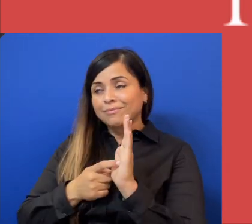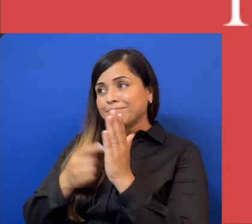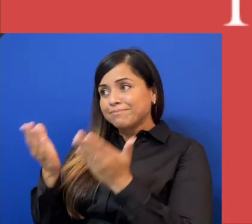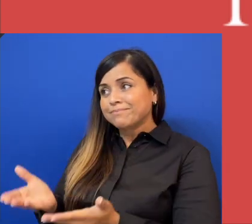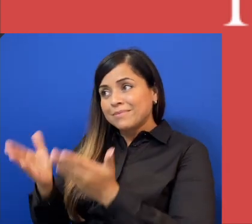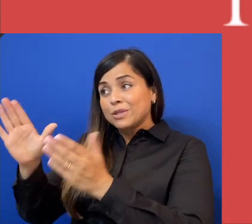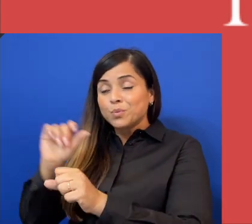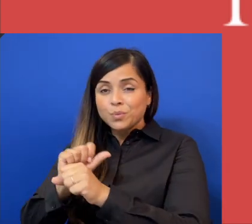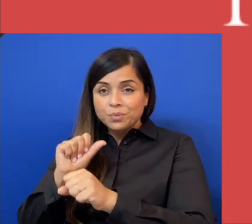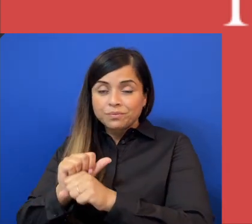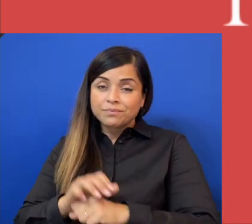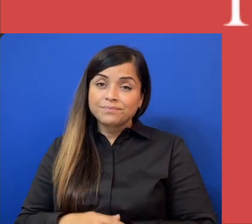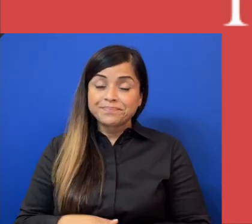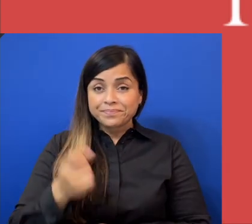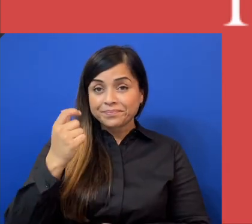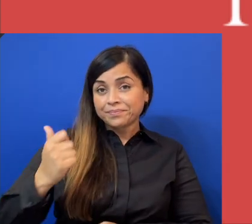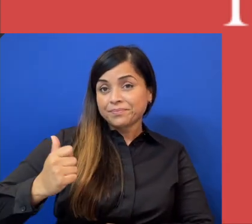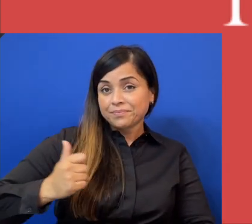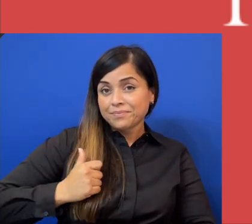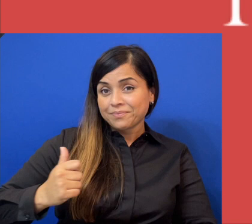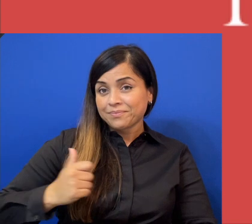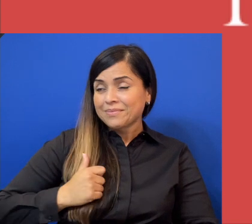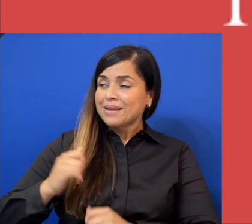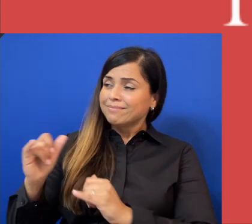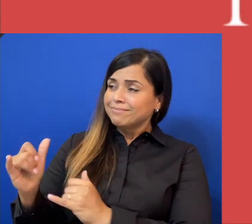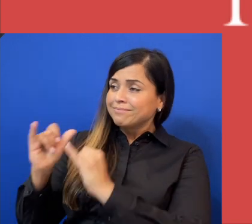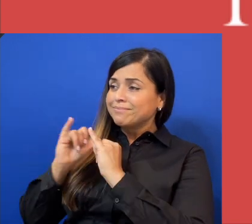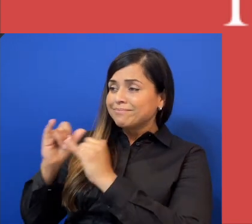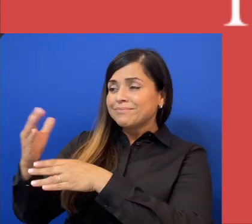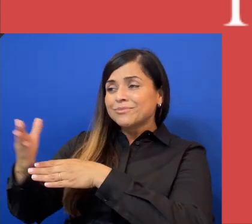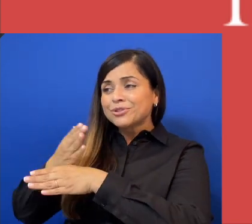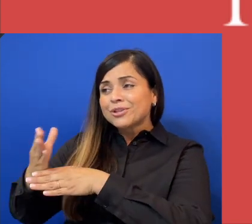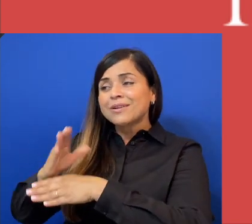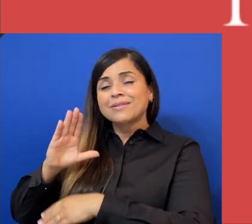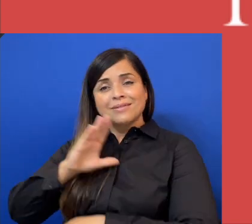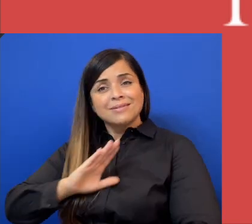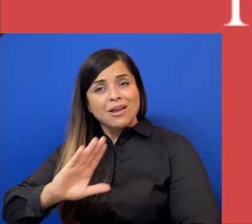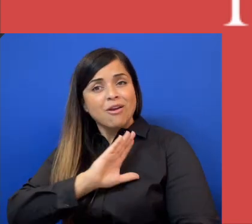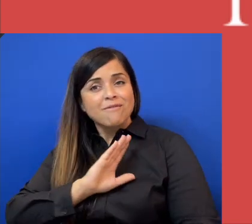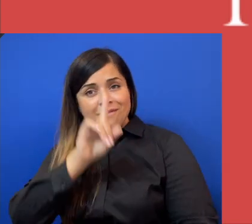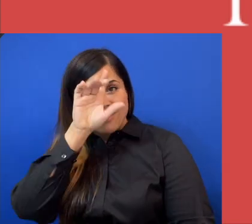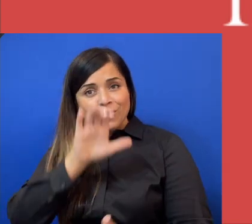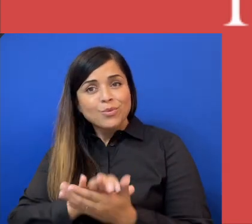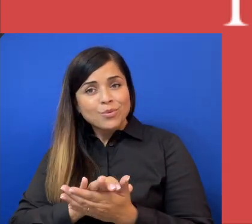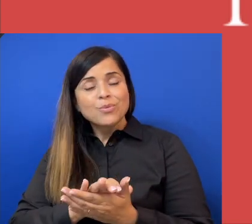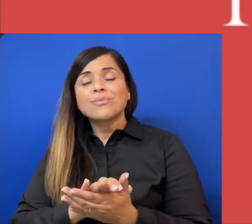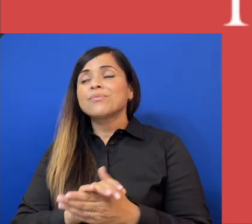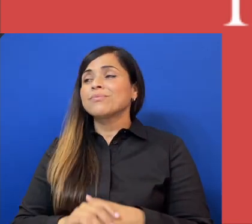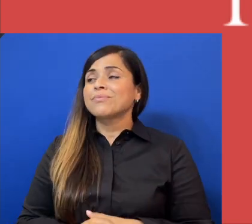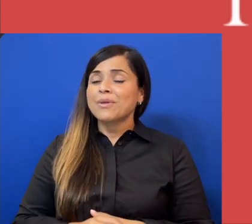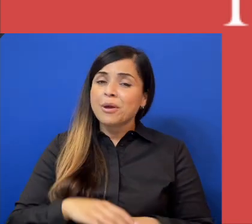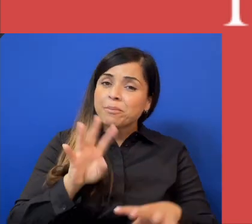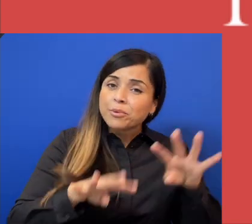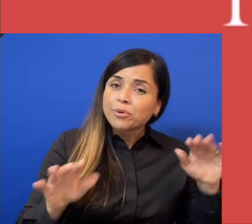compassion, pluralism, human rights, and respect for diversity. We recognize the important role that the